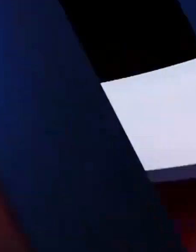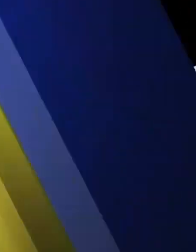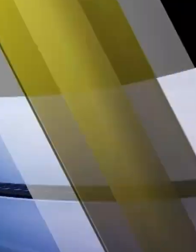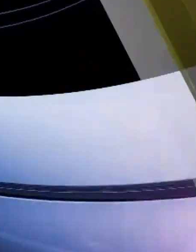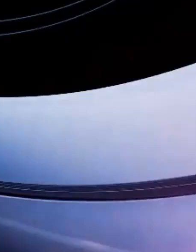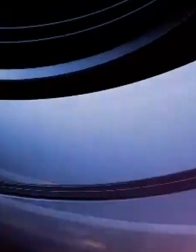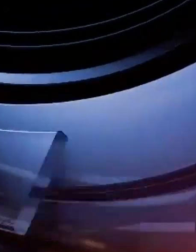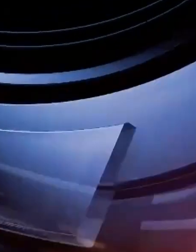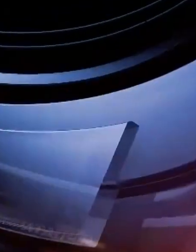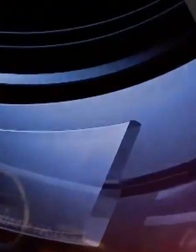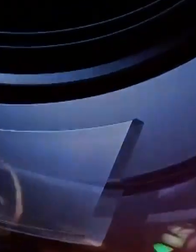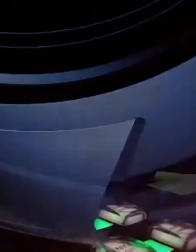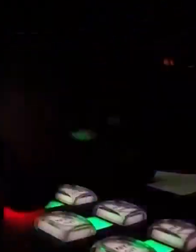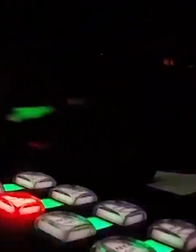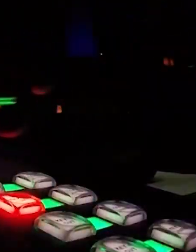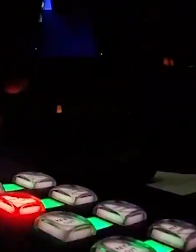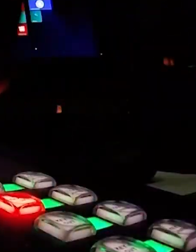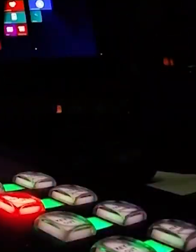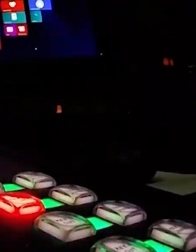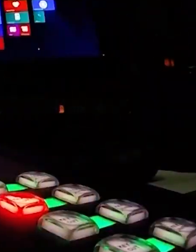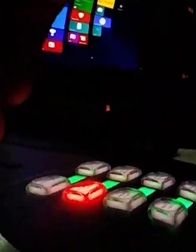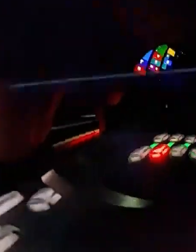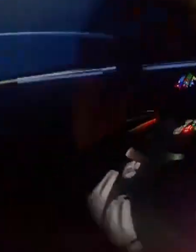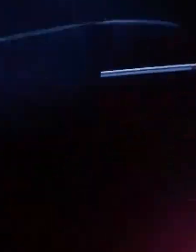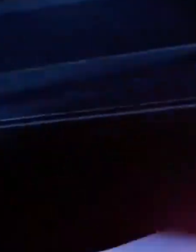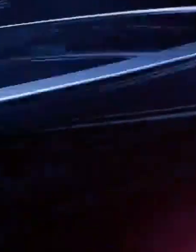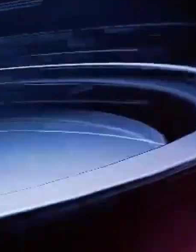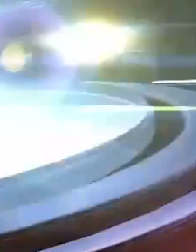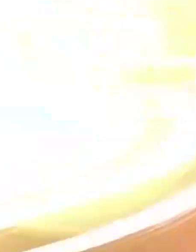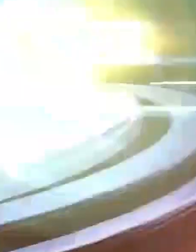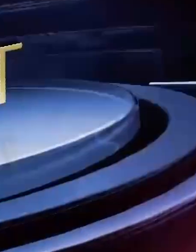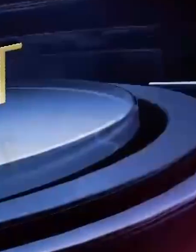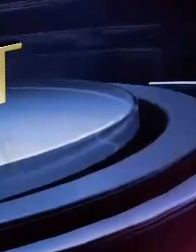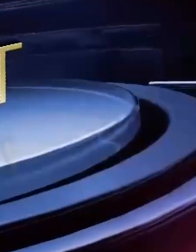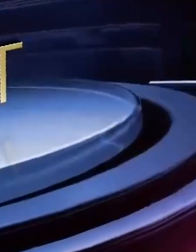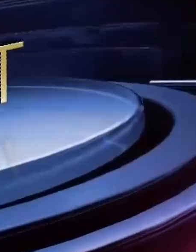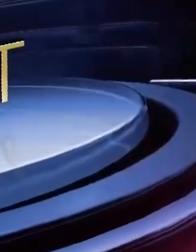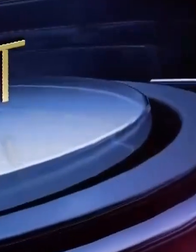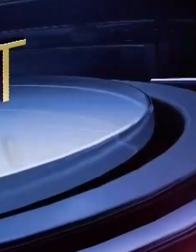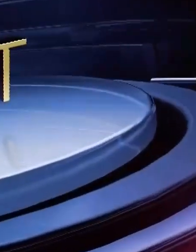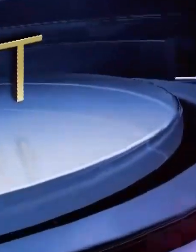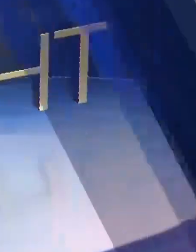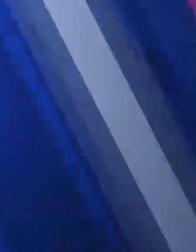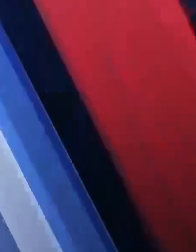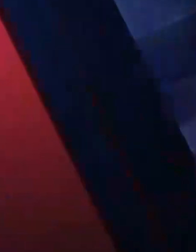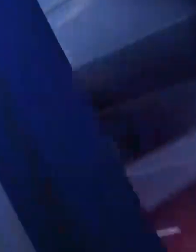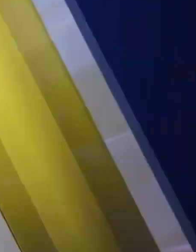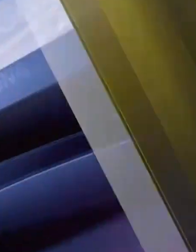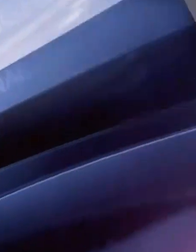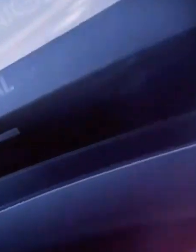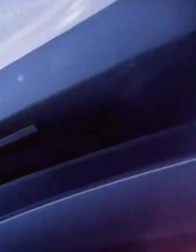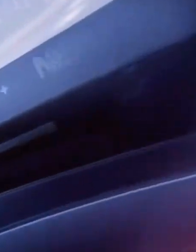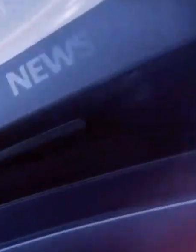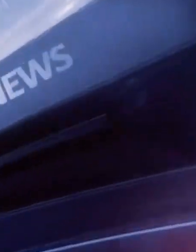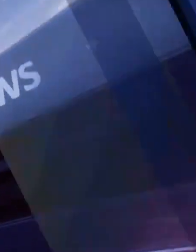Broadcasting from our studios in the Pine St. Michael, this is CBC NewsNight, starting now.